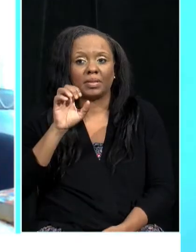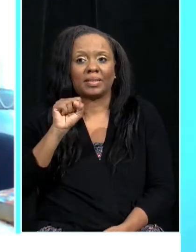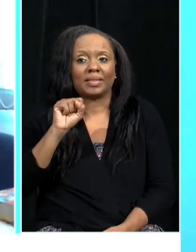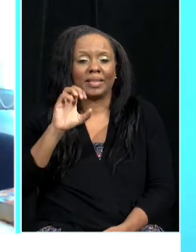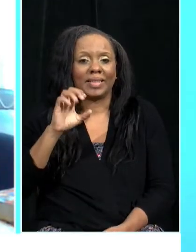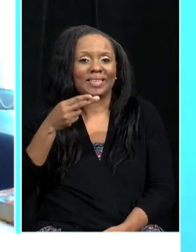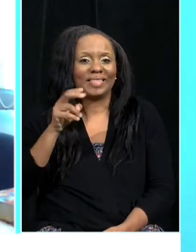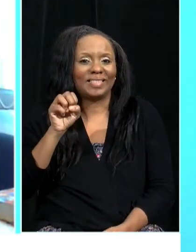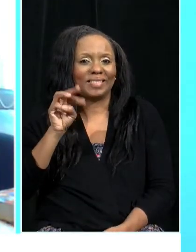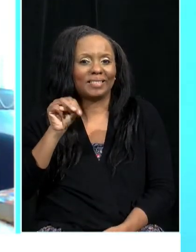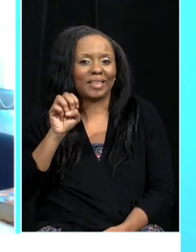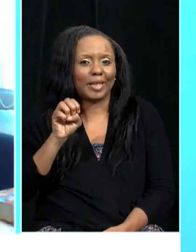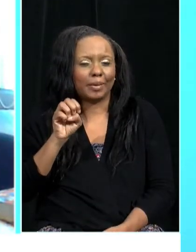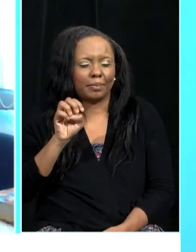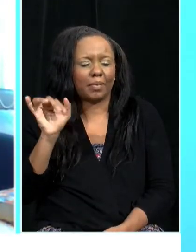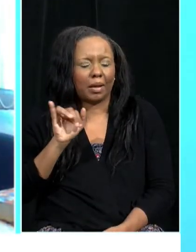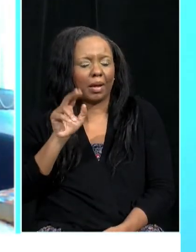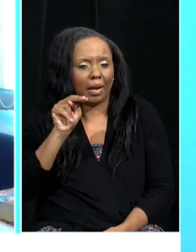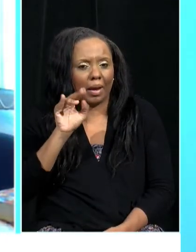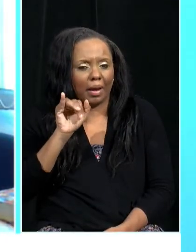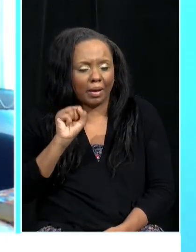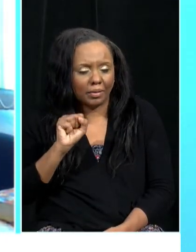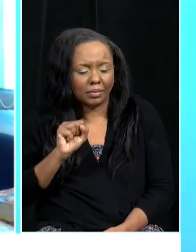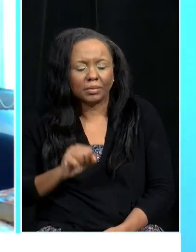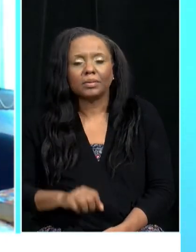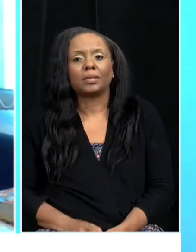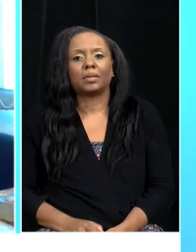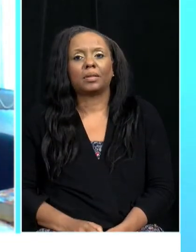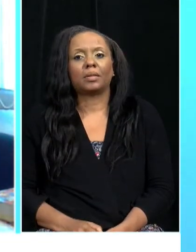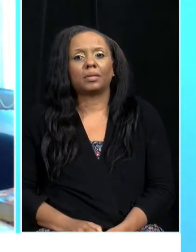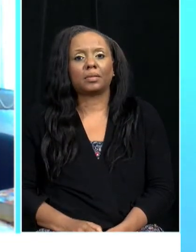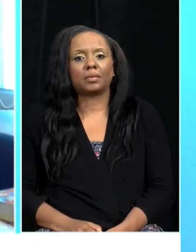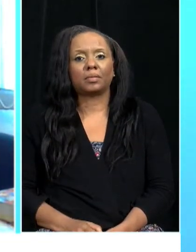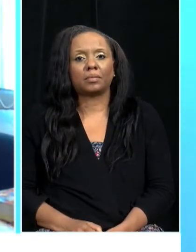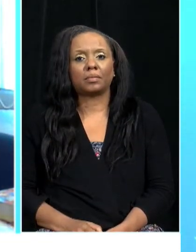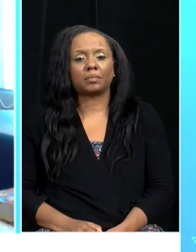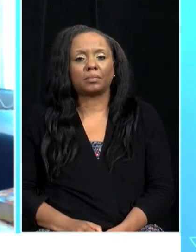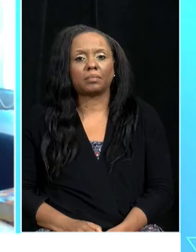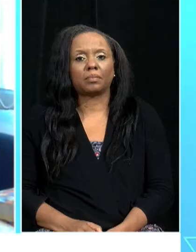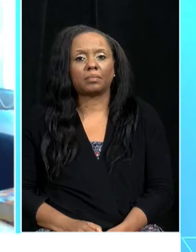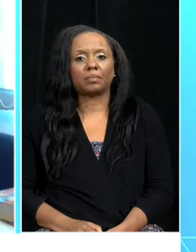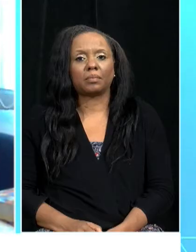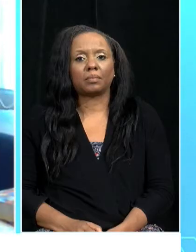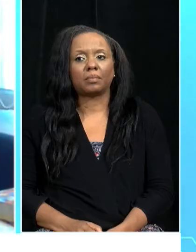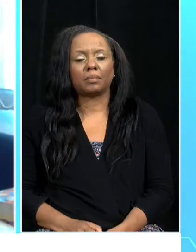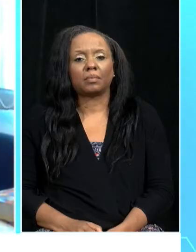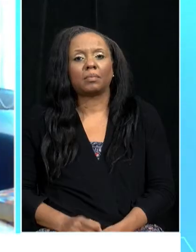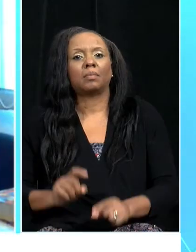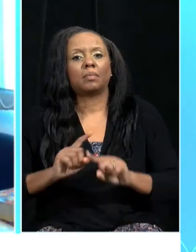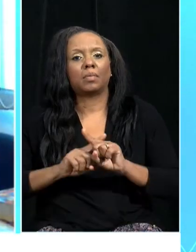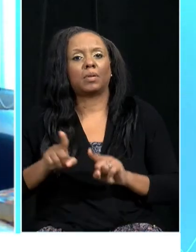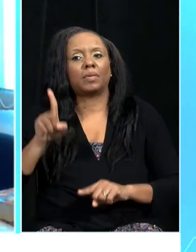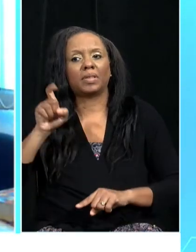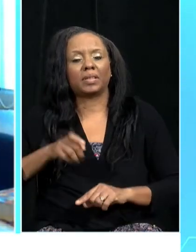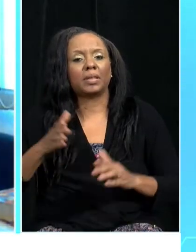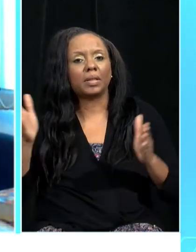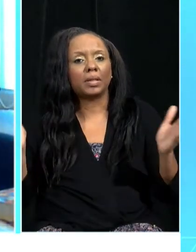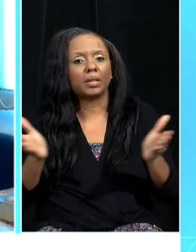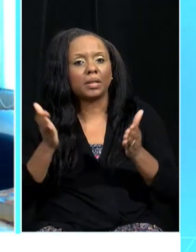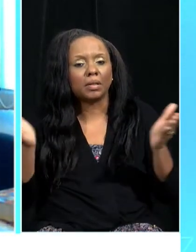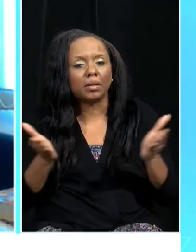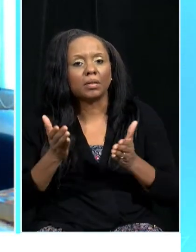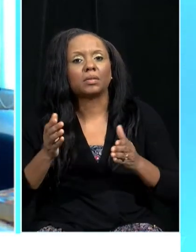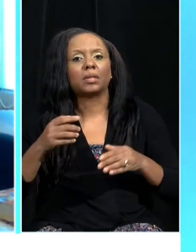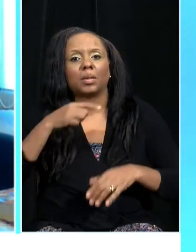scheme. But they will be saying to us that we should be encouraging uh, many publics, many public